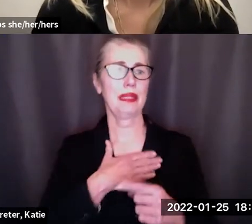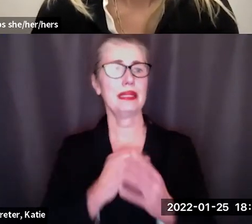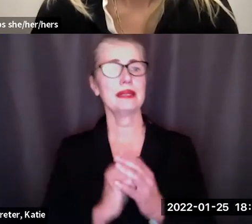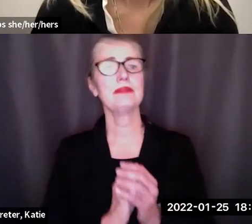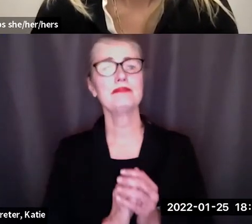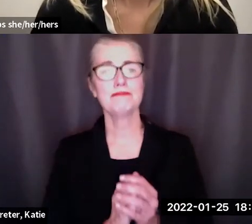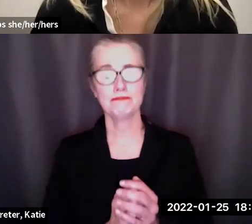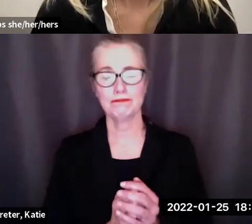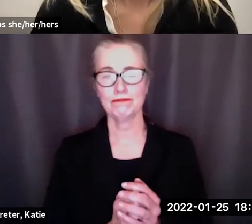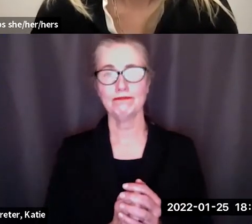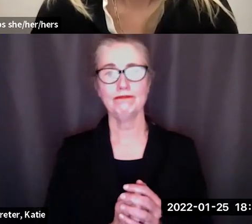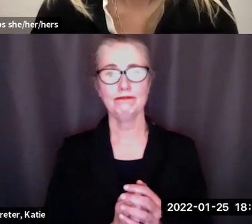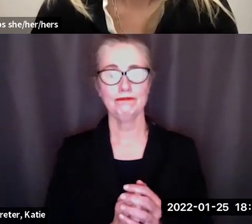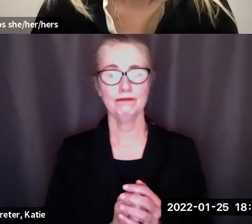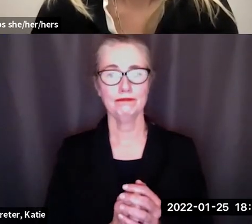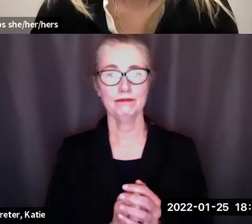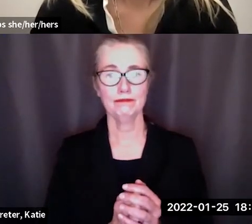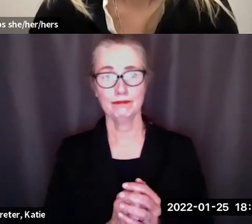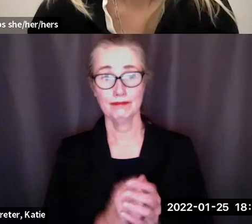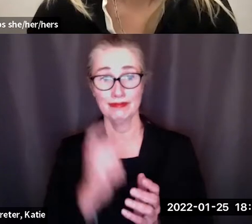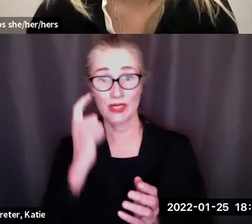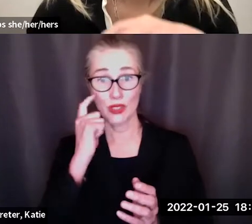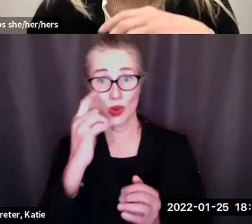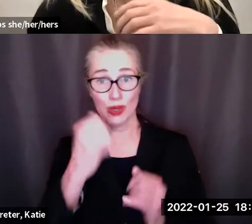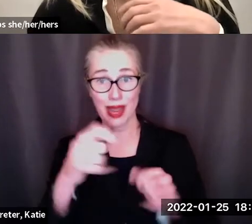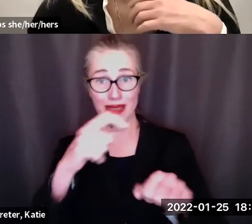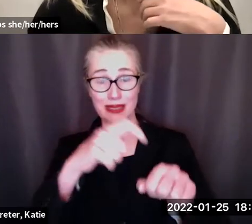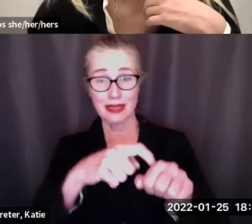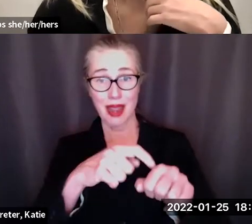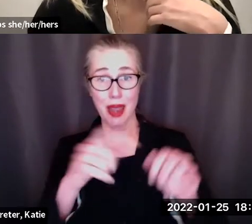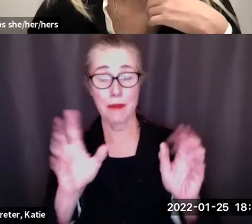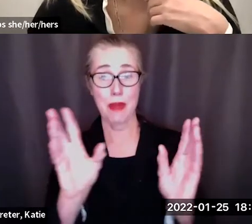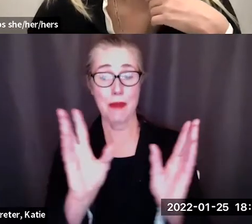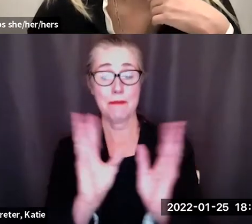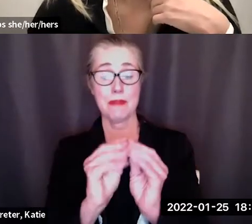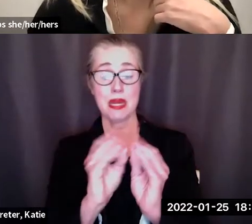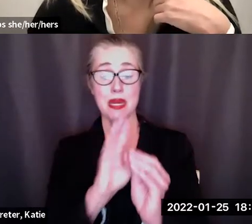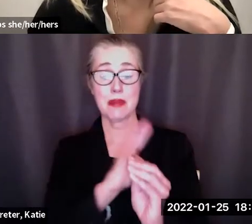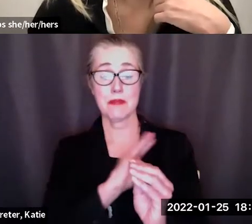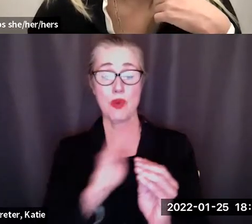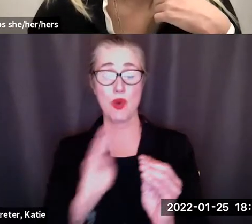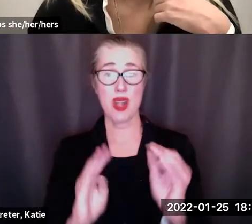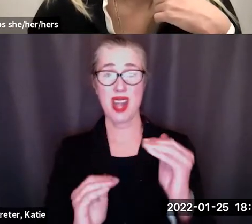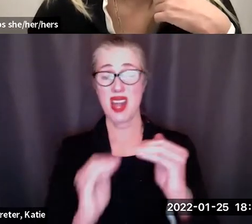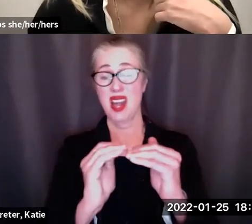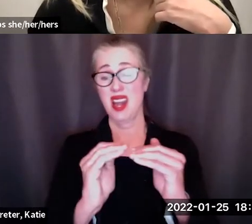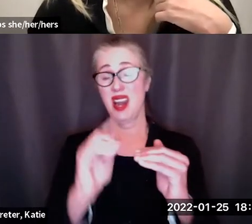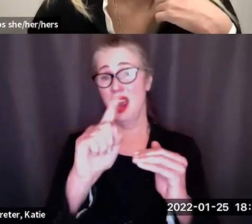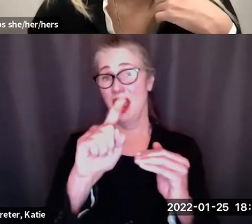so as you notice the last time we had our board meeting we were at 187.8